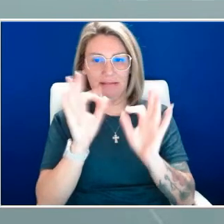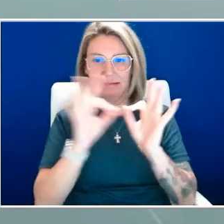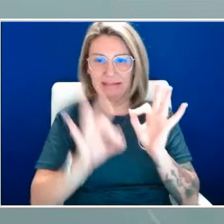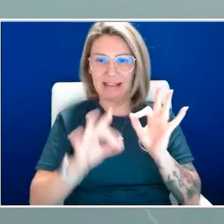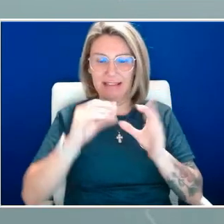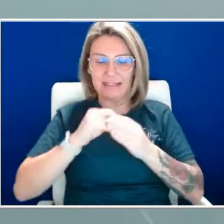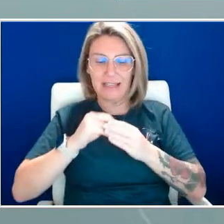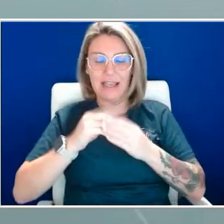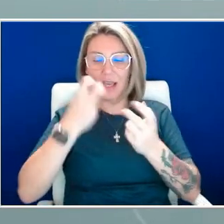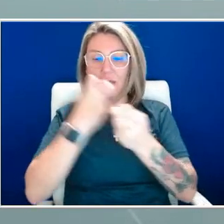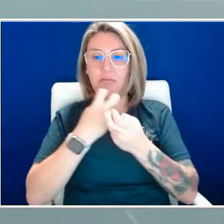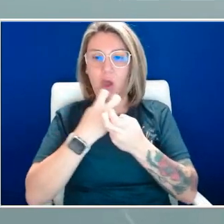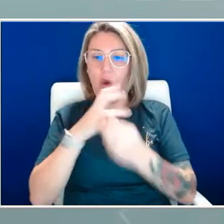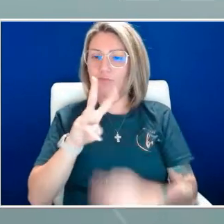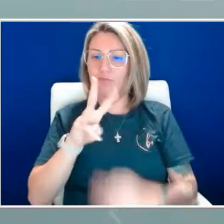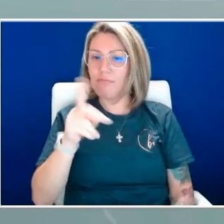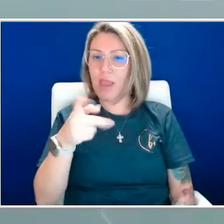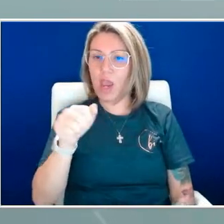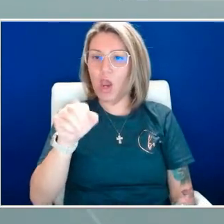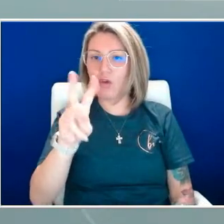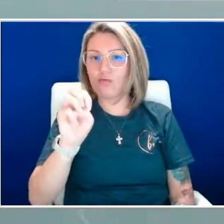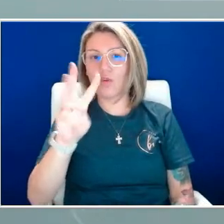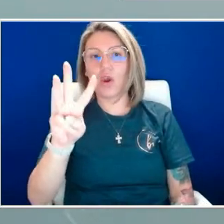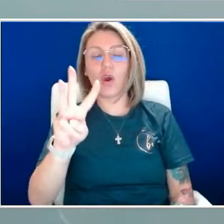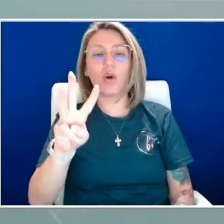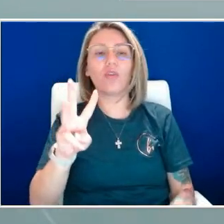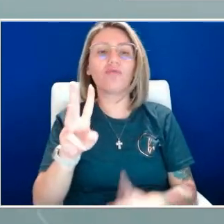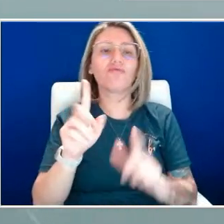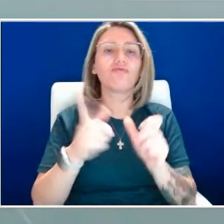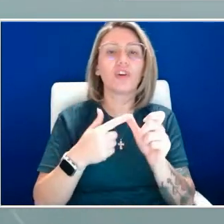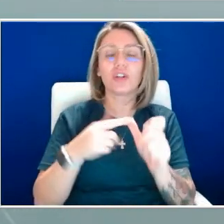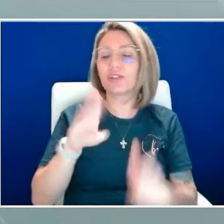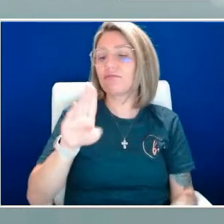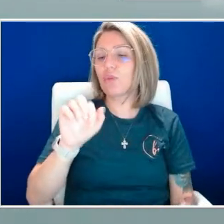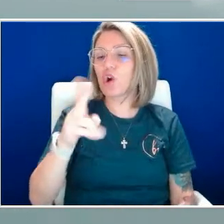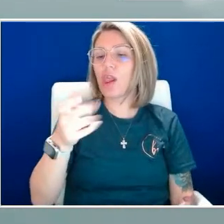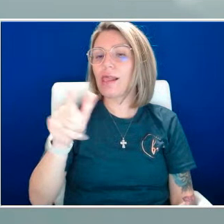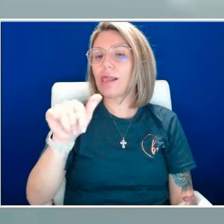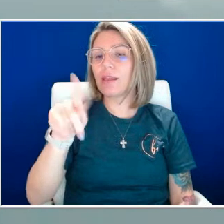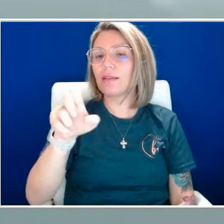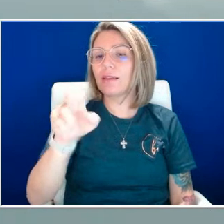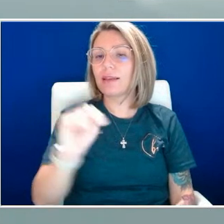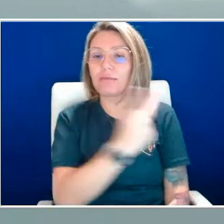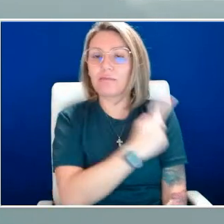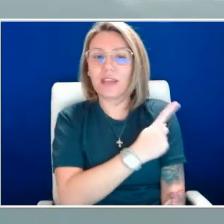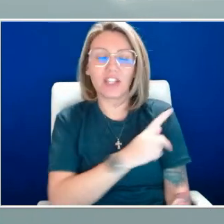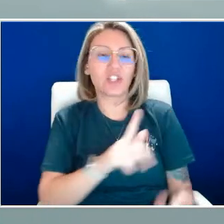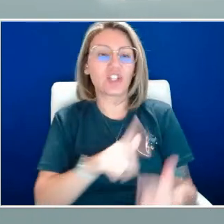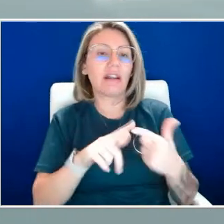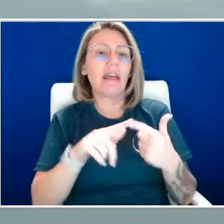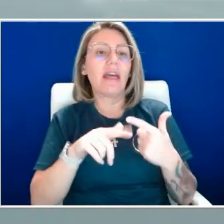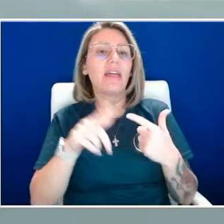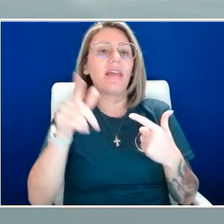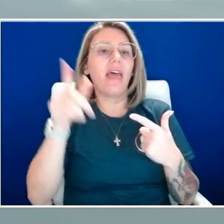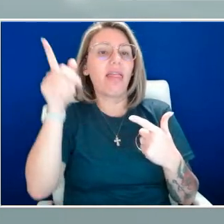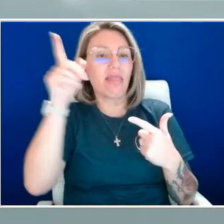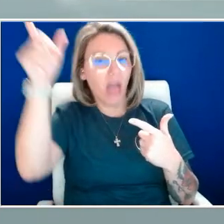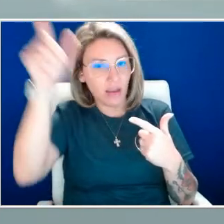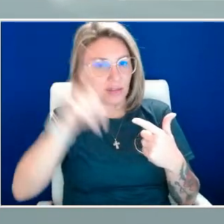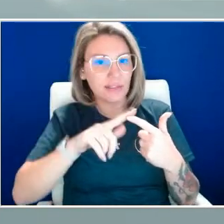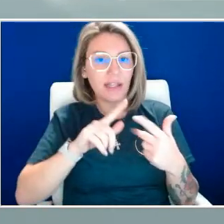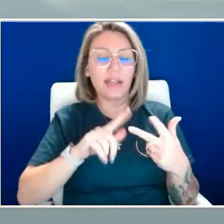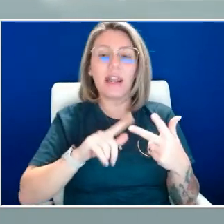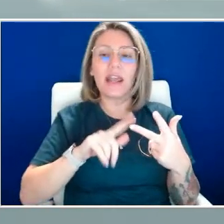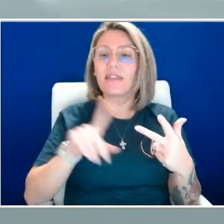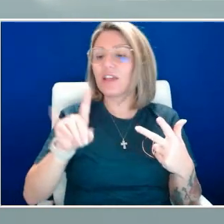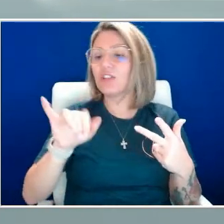Berlin patient. That was back in 2007. Then the London patient. And now this new case is being called the Dusseldorf patient. In all of these